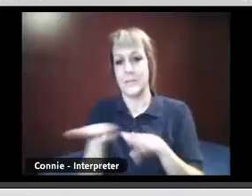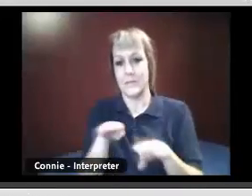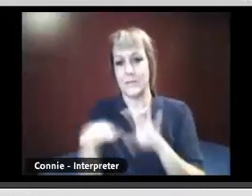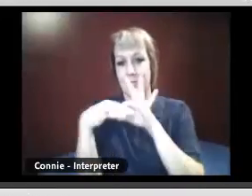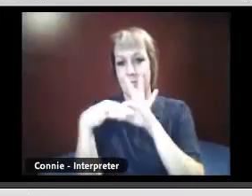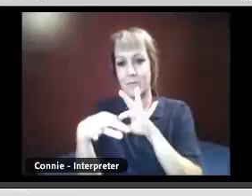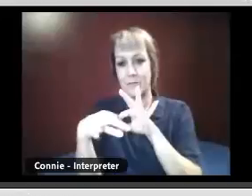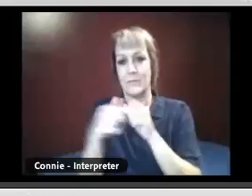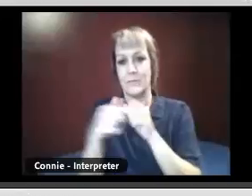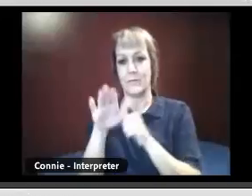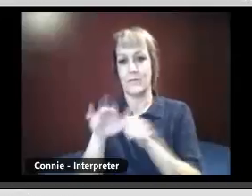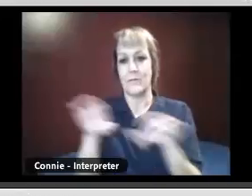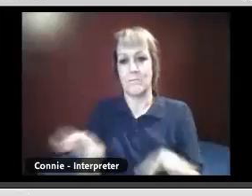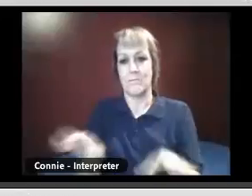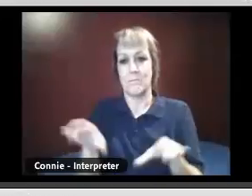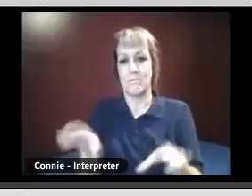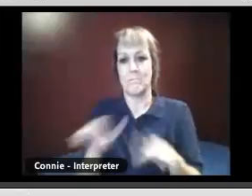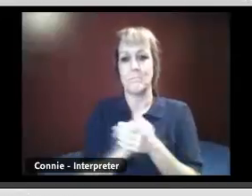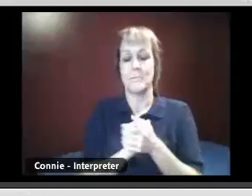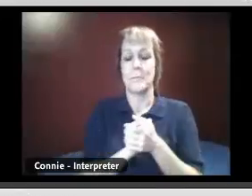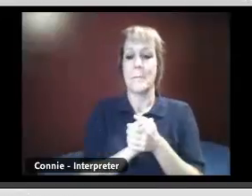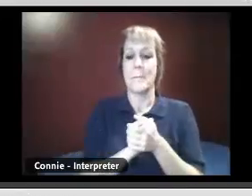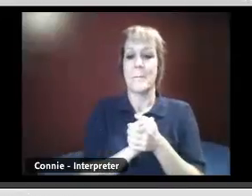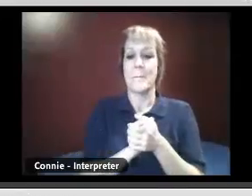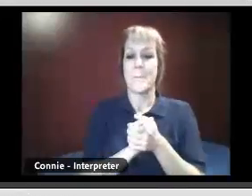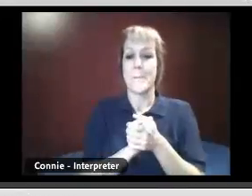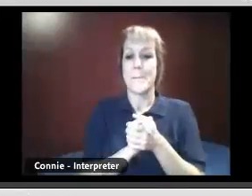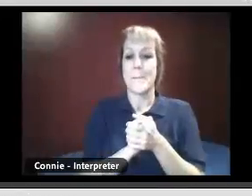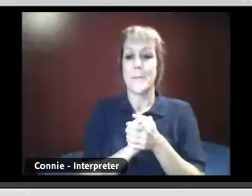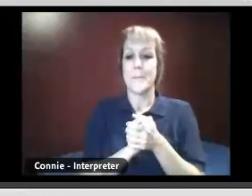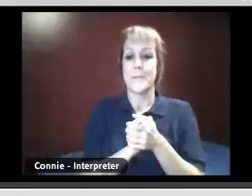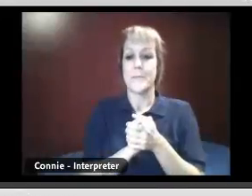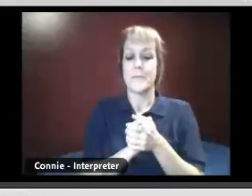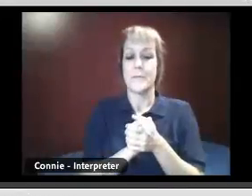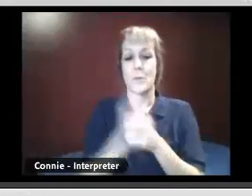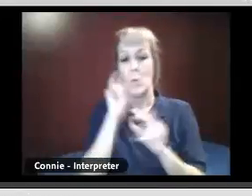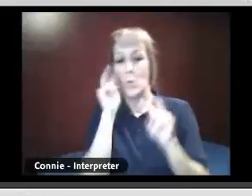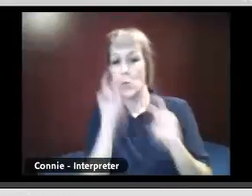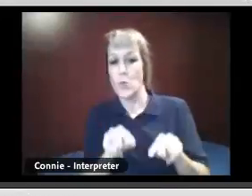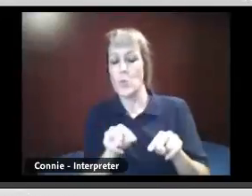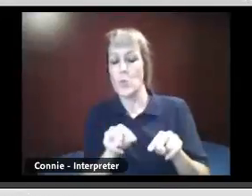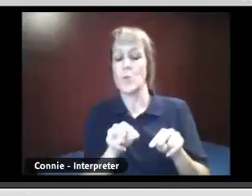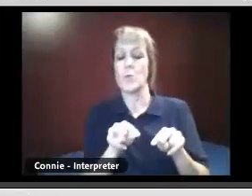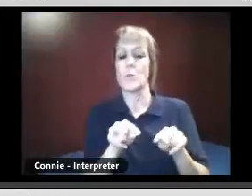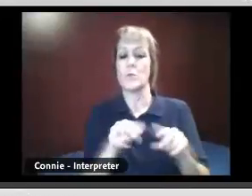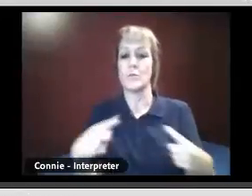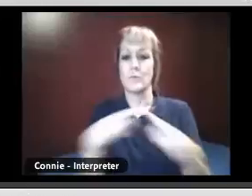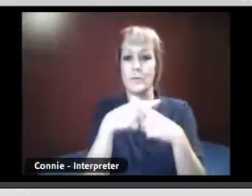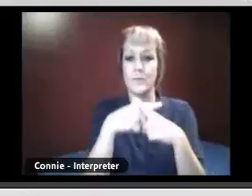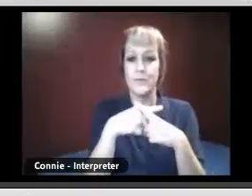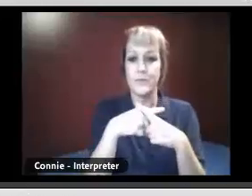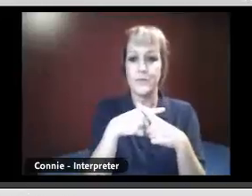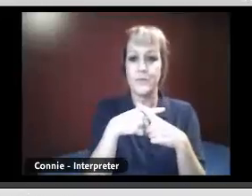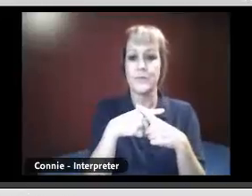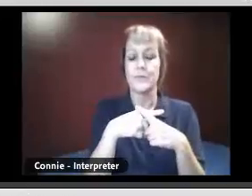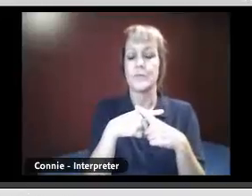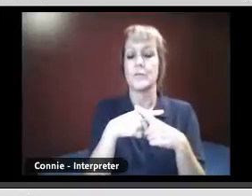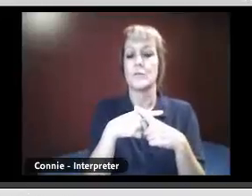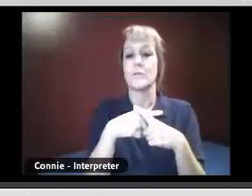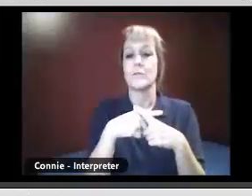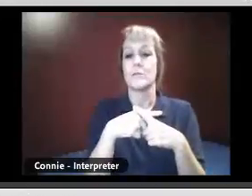performance. So let's right away begin to shake out conflict, to we